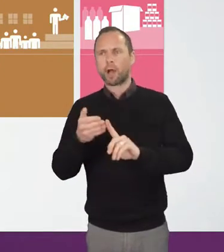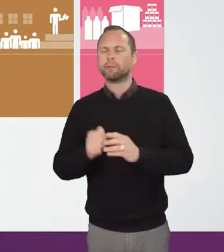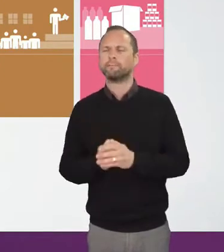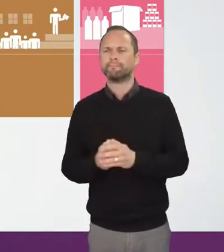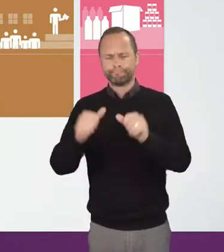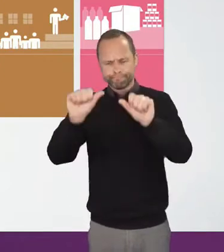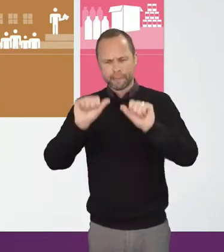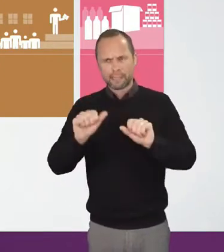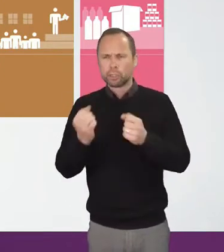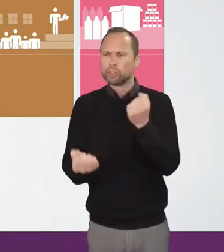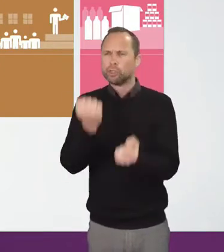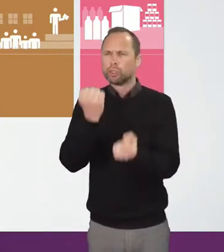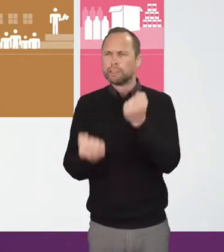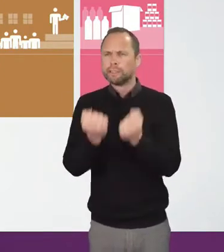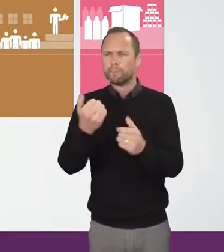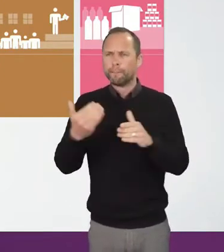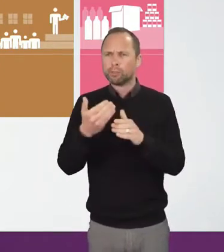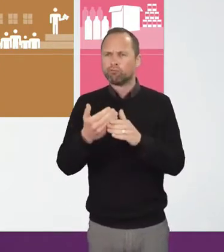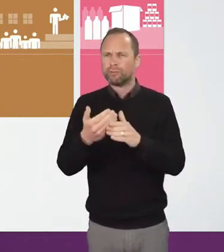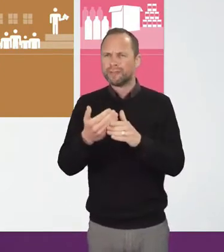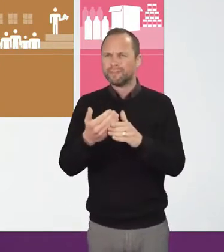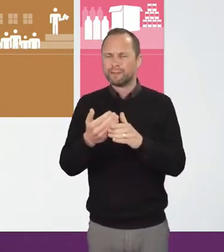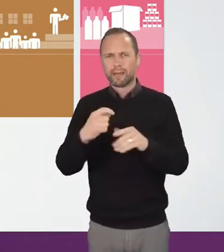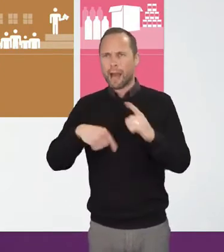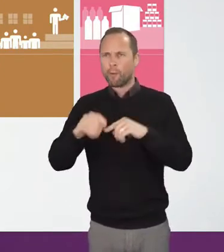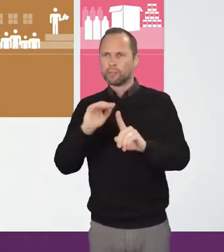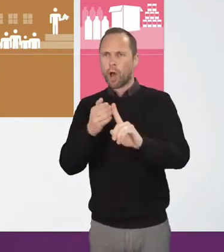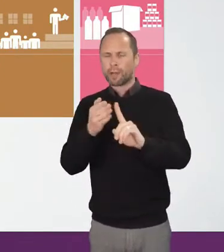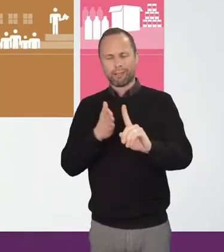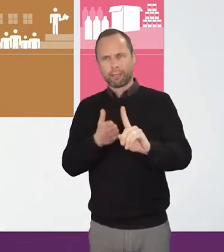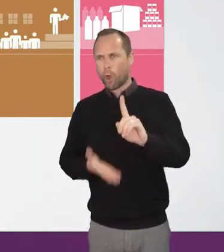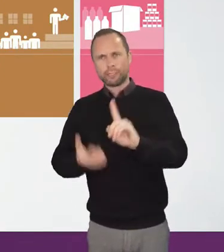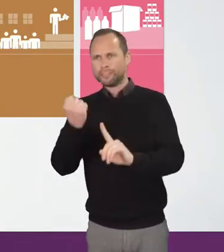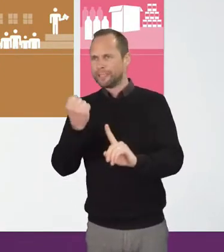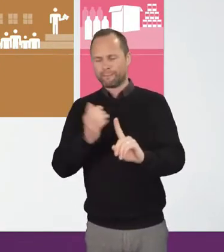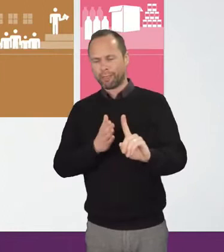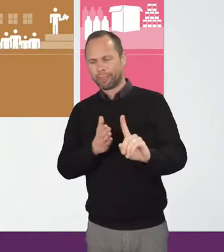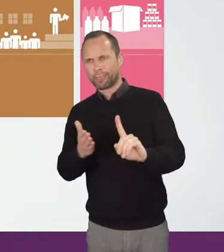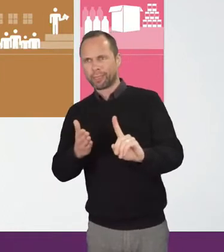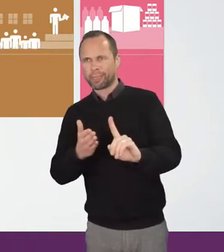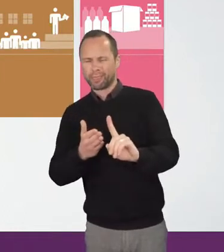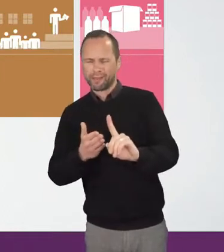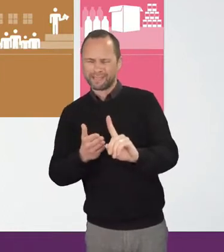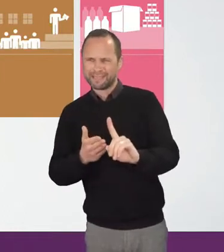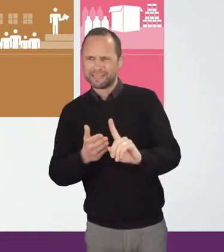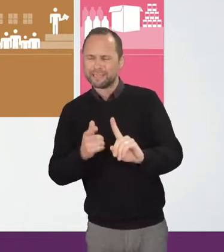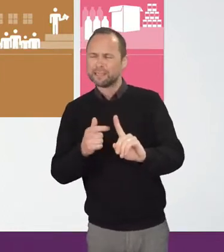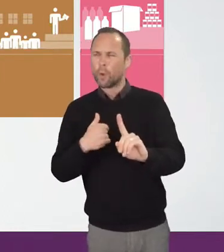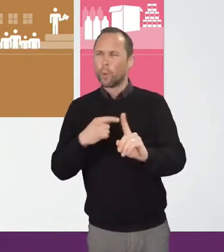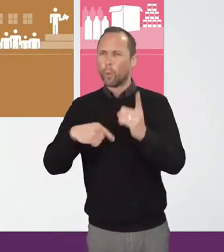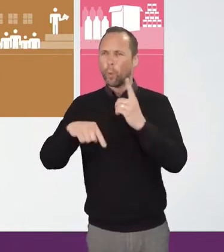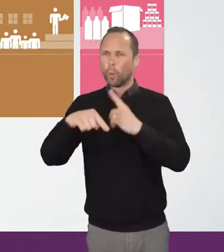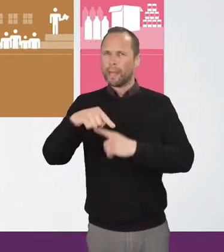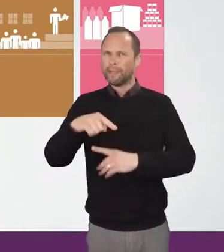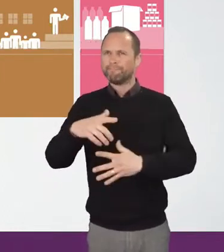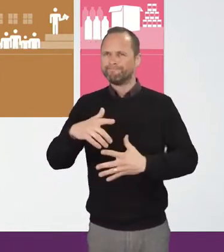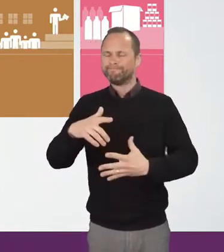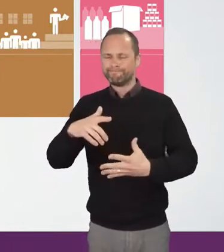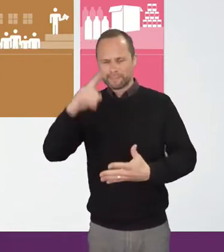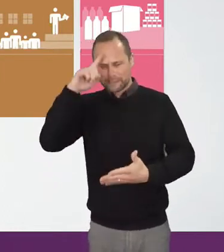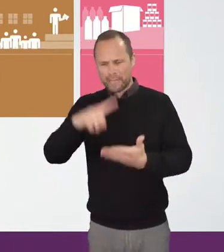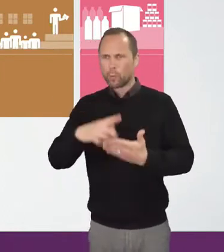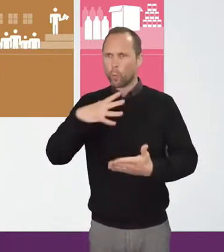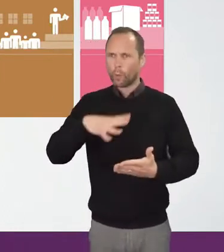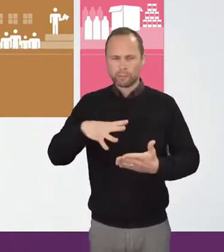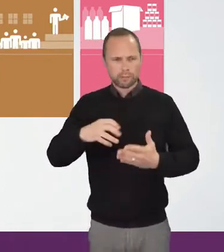was off target. Now, this is due to a few reasons. Firstly, some programs that we had hoped would develop within our justice